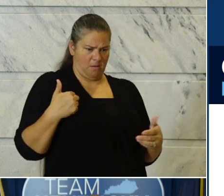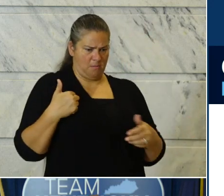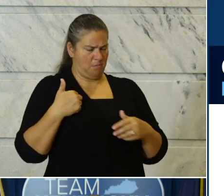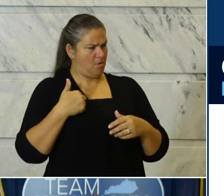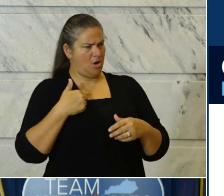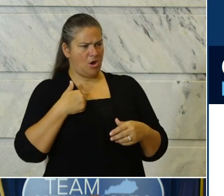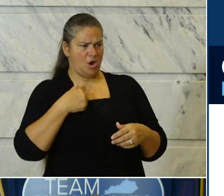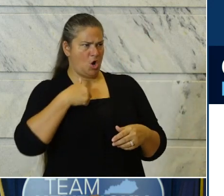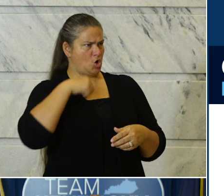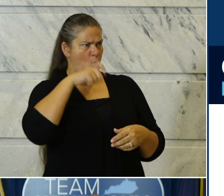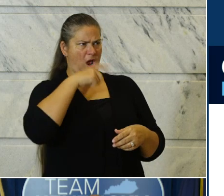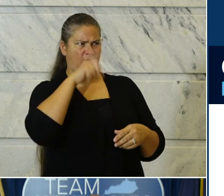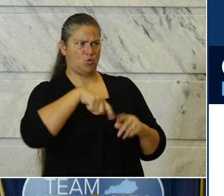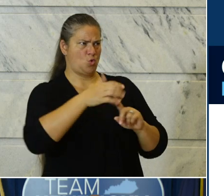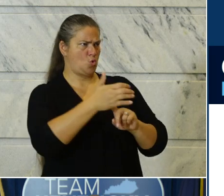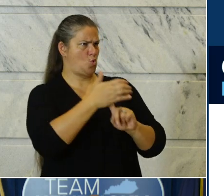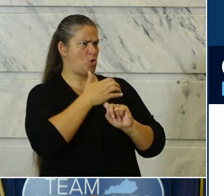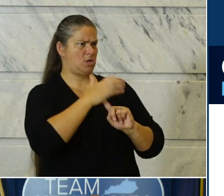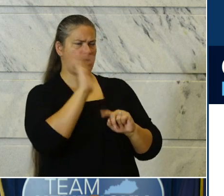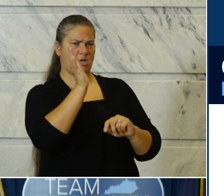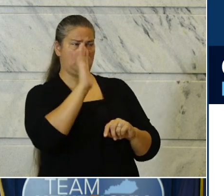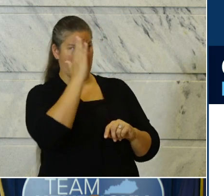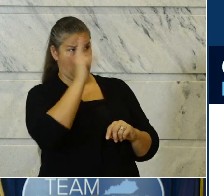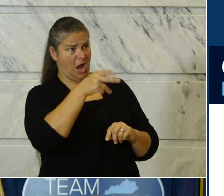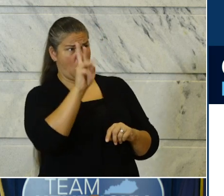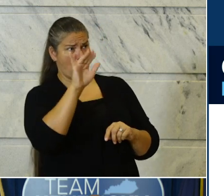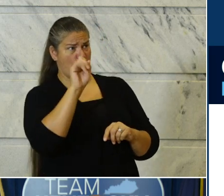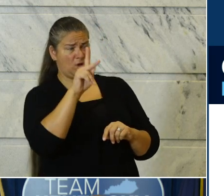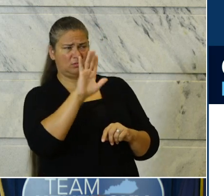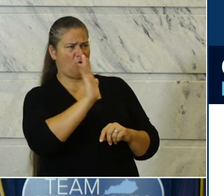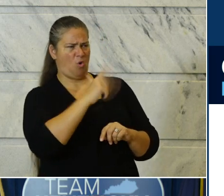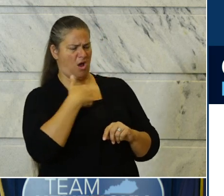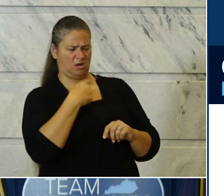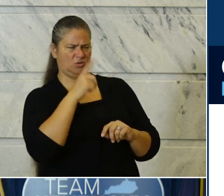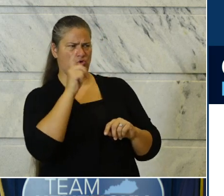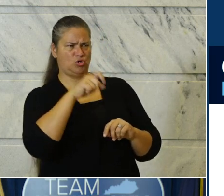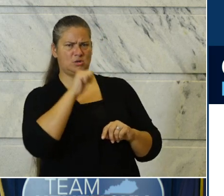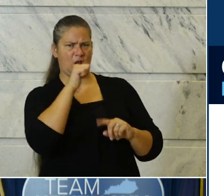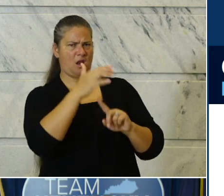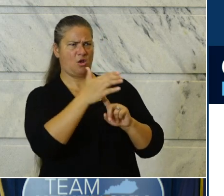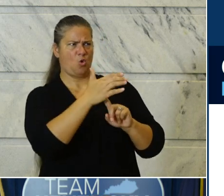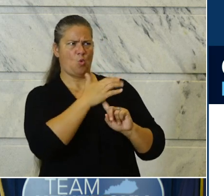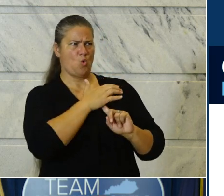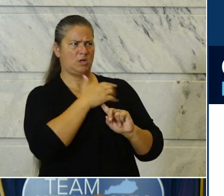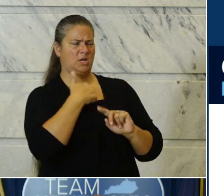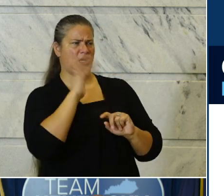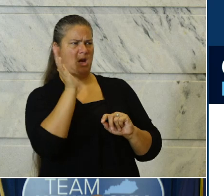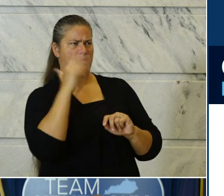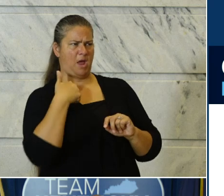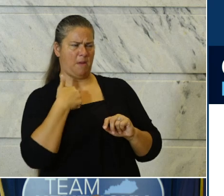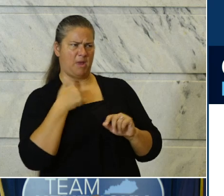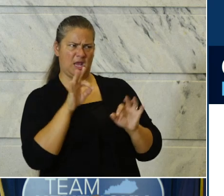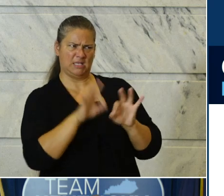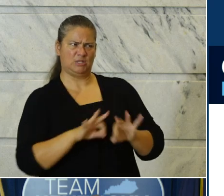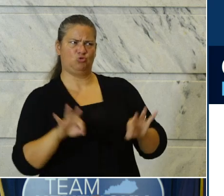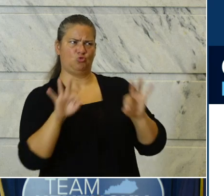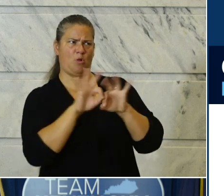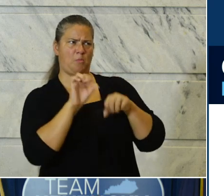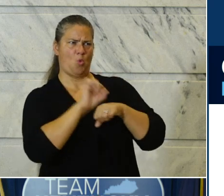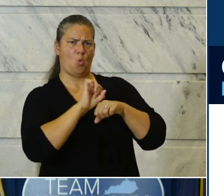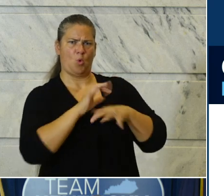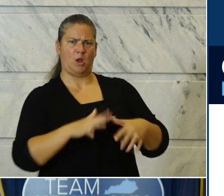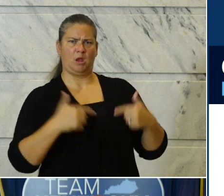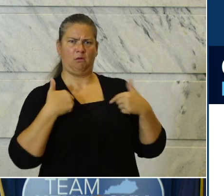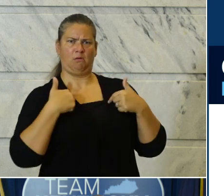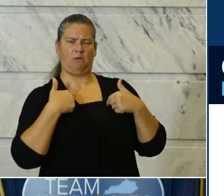have to quarantine after a high-risk exposure. So we have removed from the document the